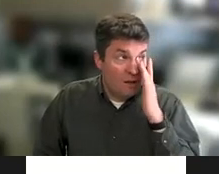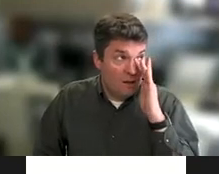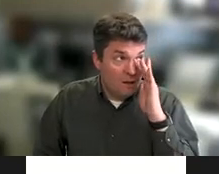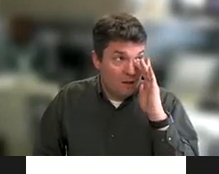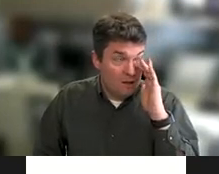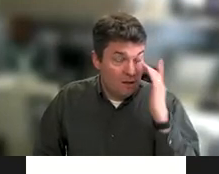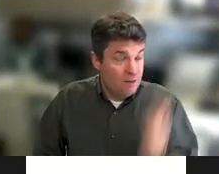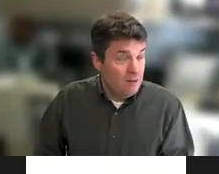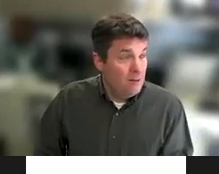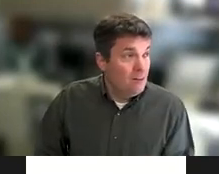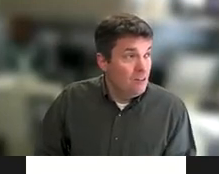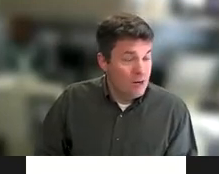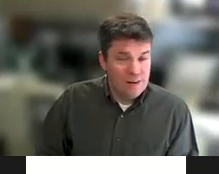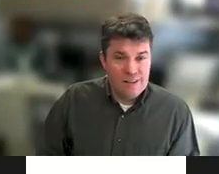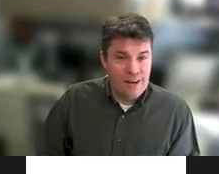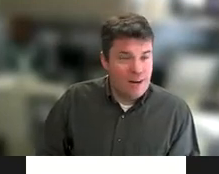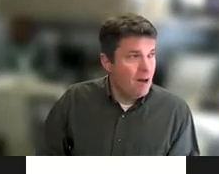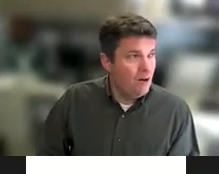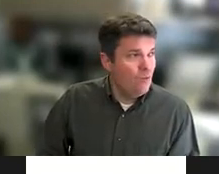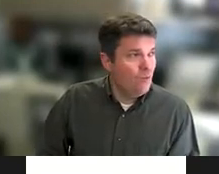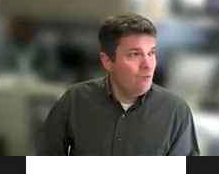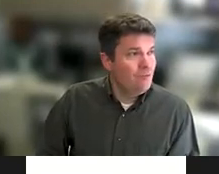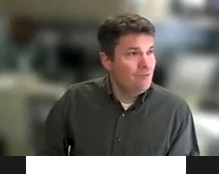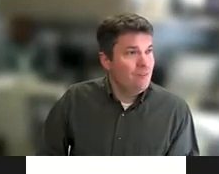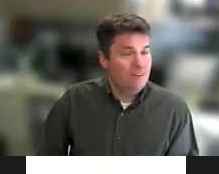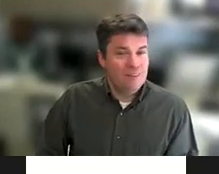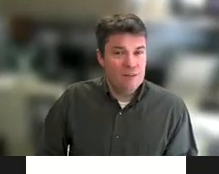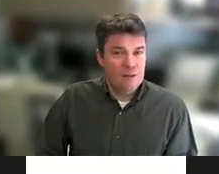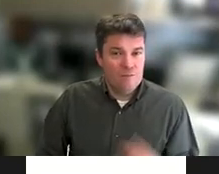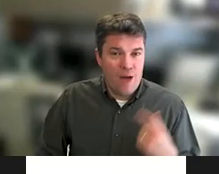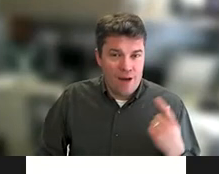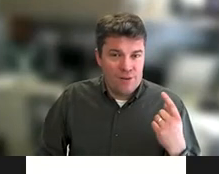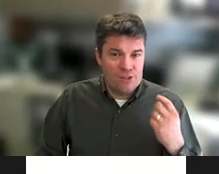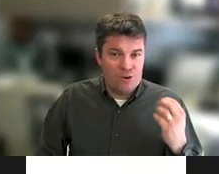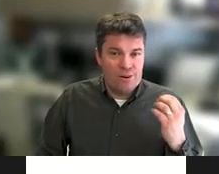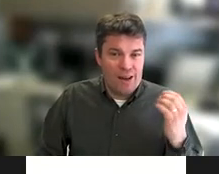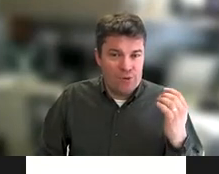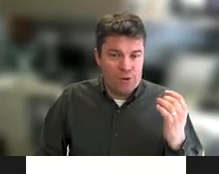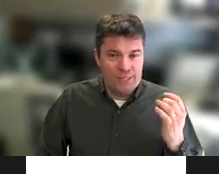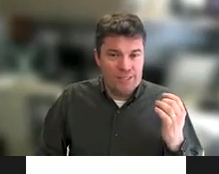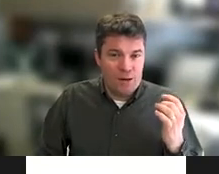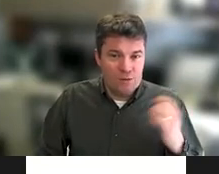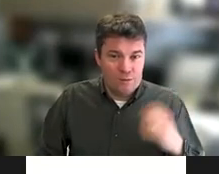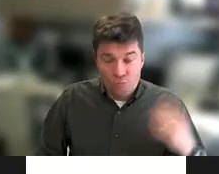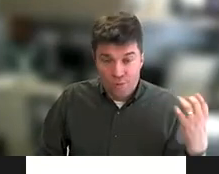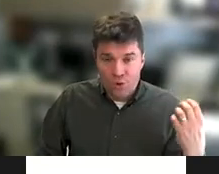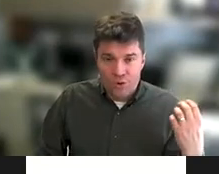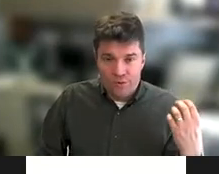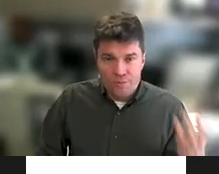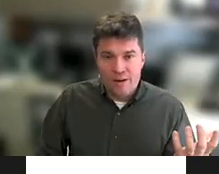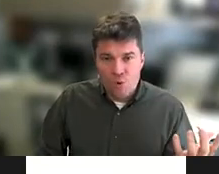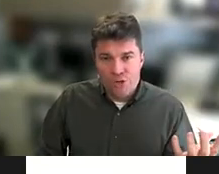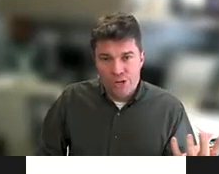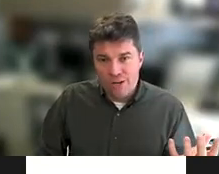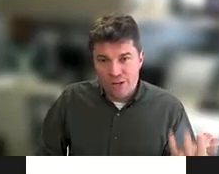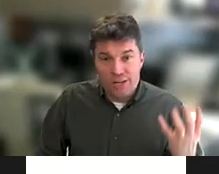you can see how having certain high frequency sound